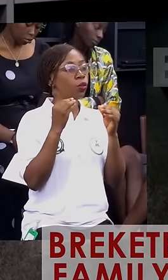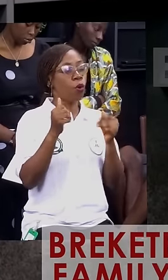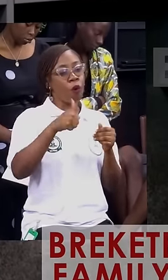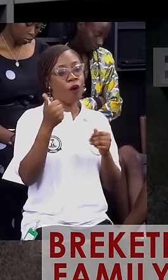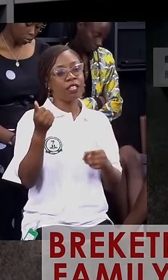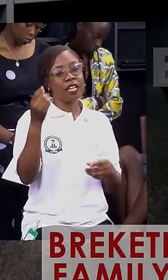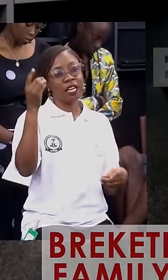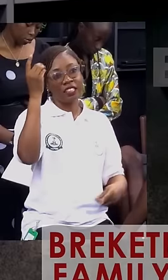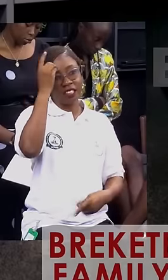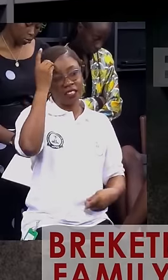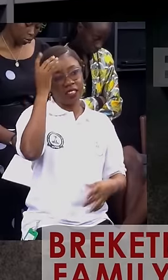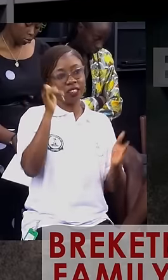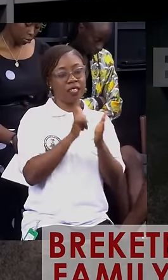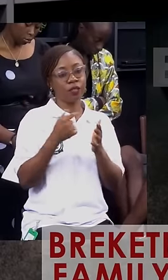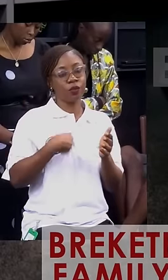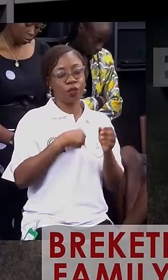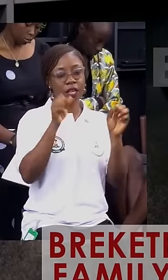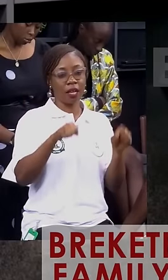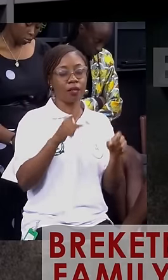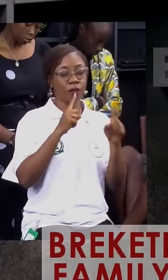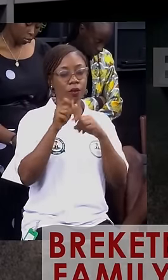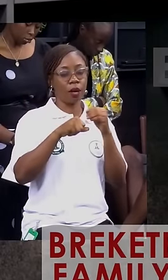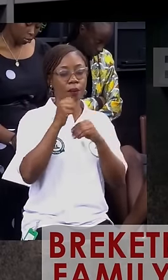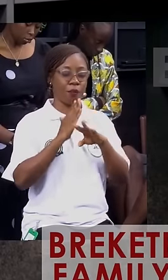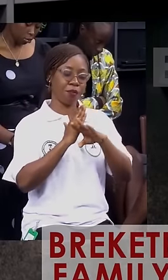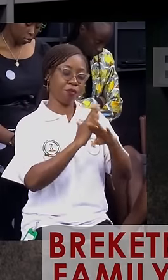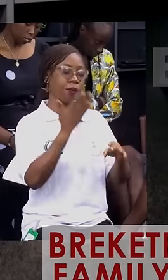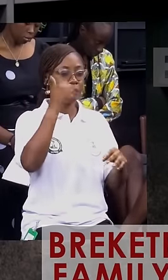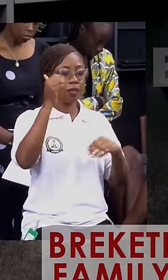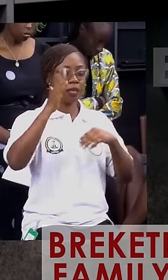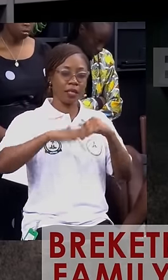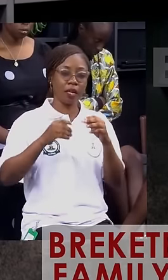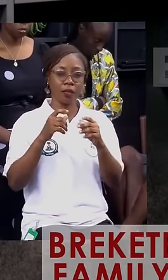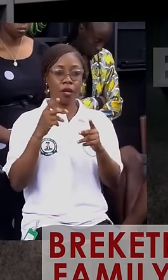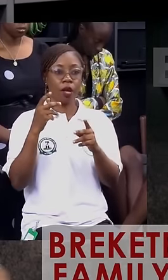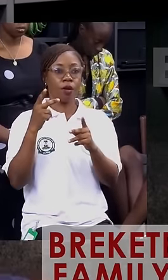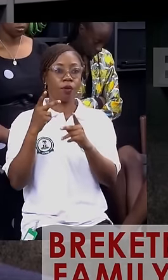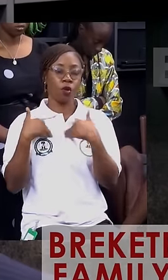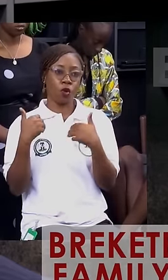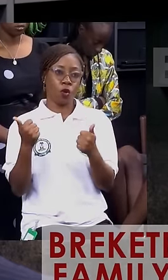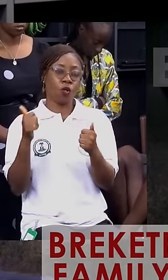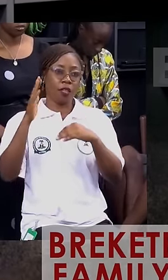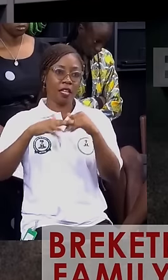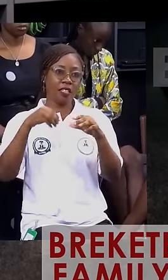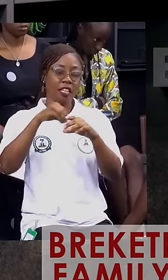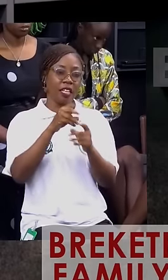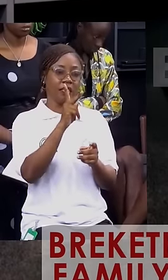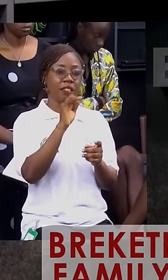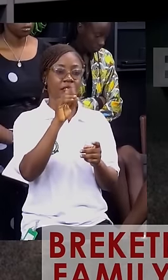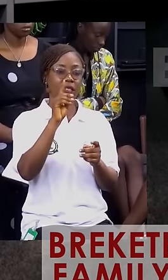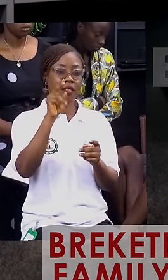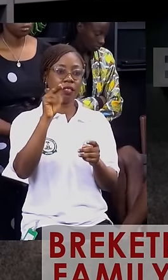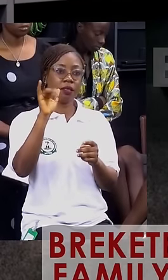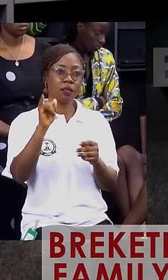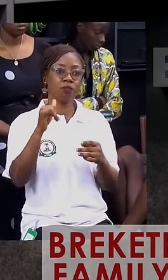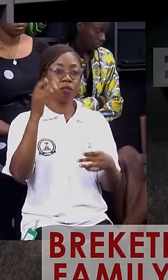disease that we can talk about prevention being better than cure than in kidney disease. So